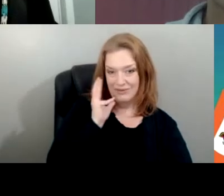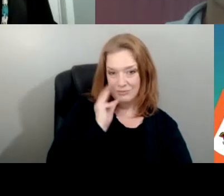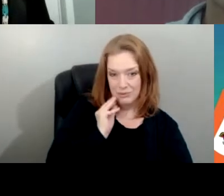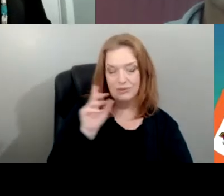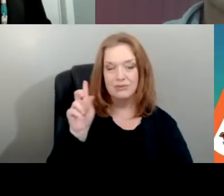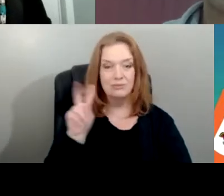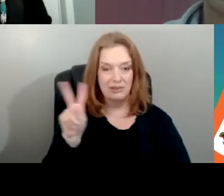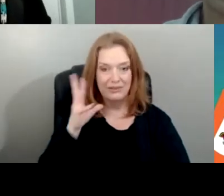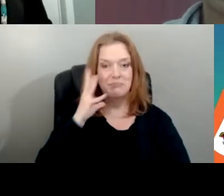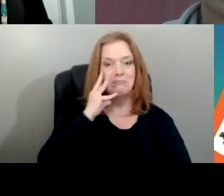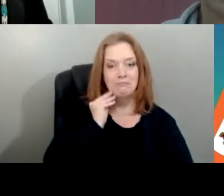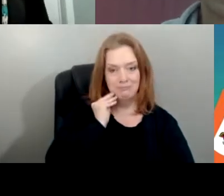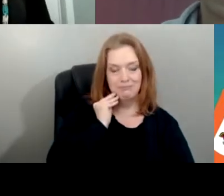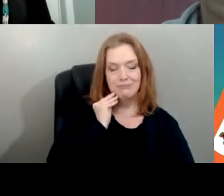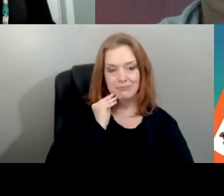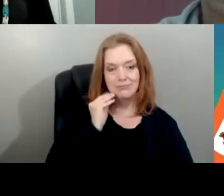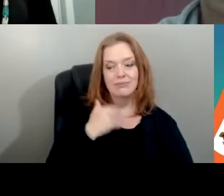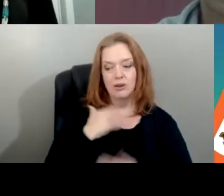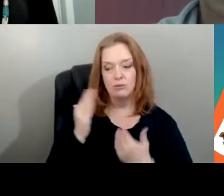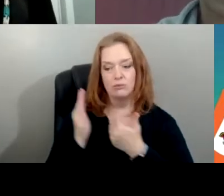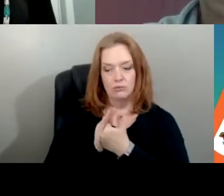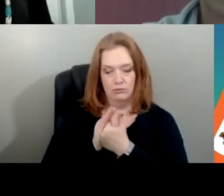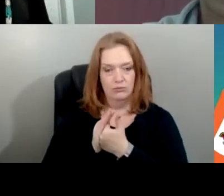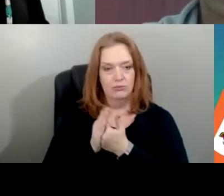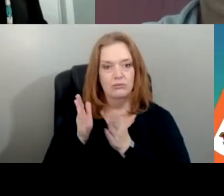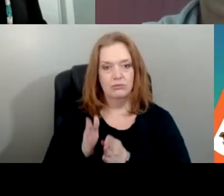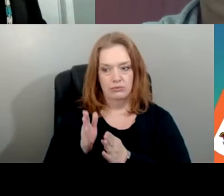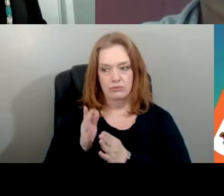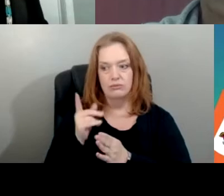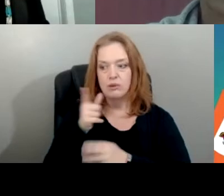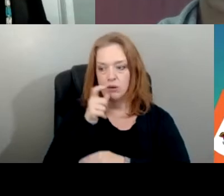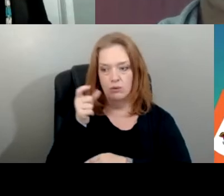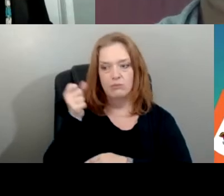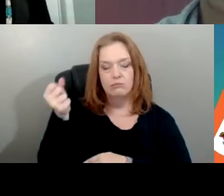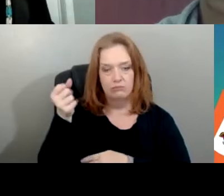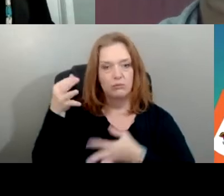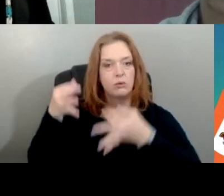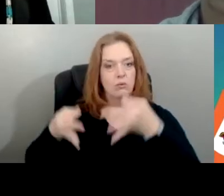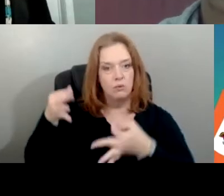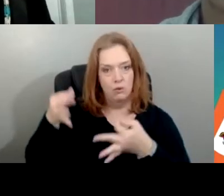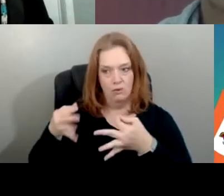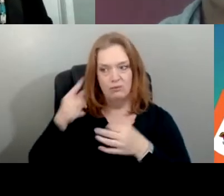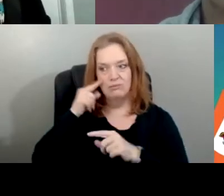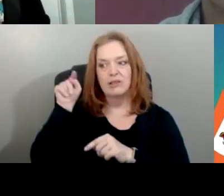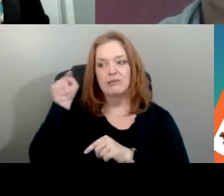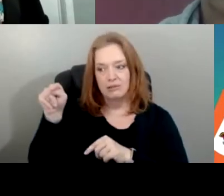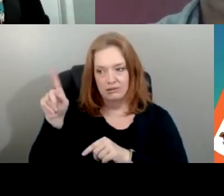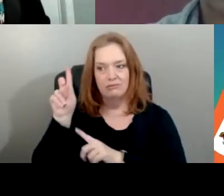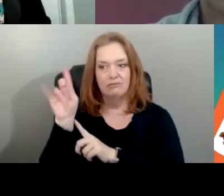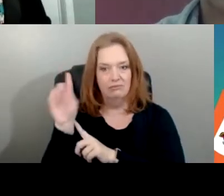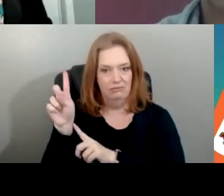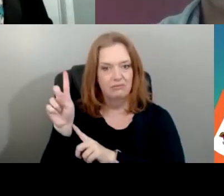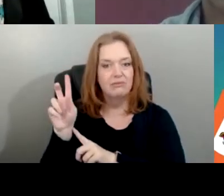I also had a close relative tried as a perpetrator of violence. And so I understand what it's like